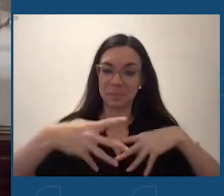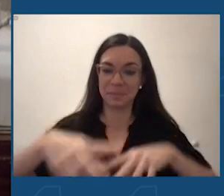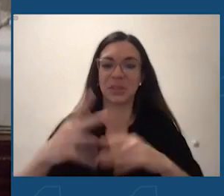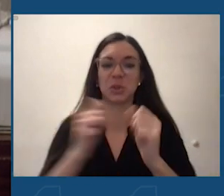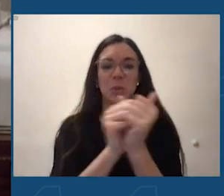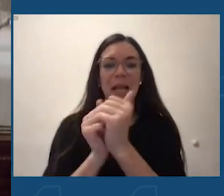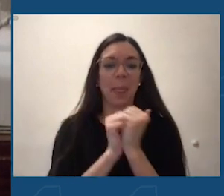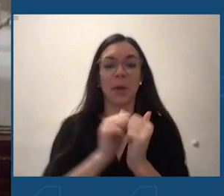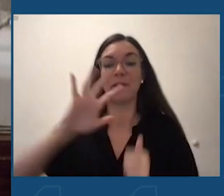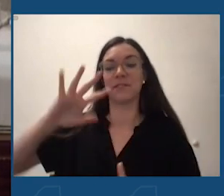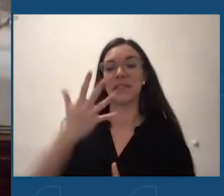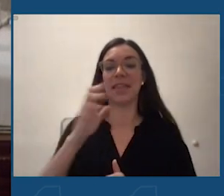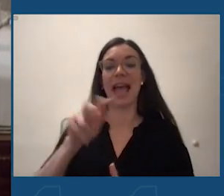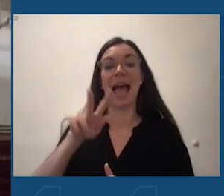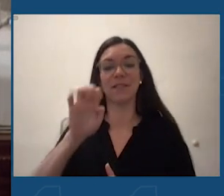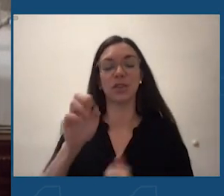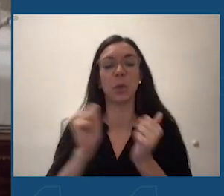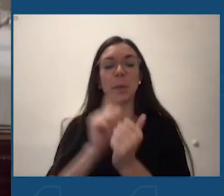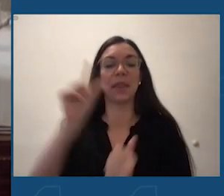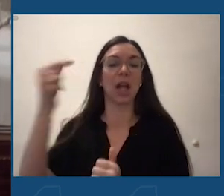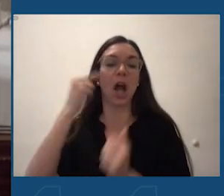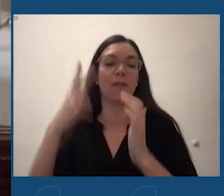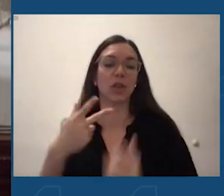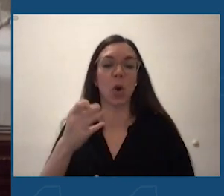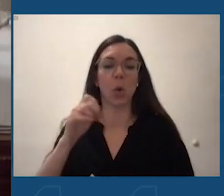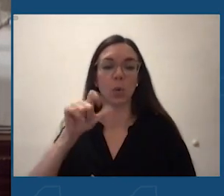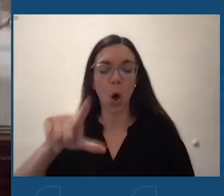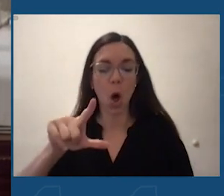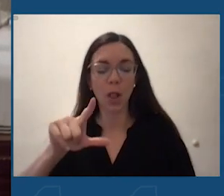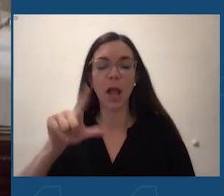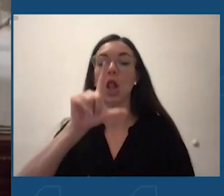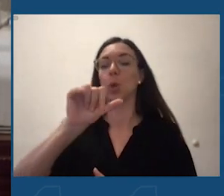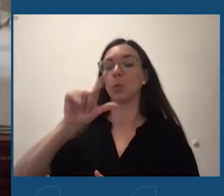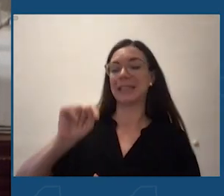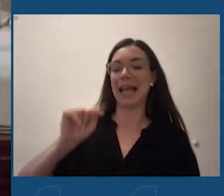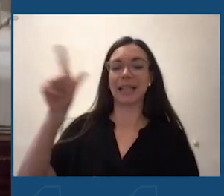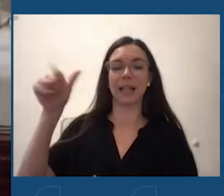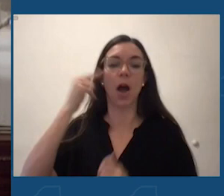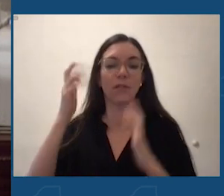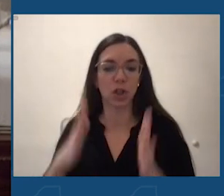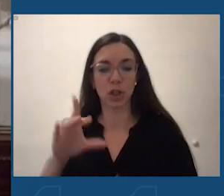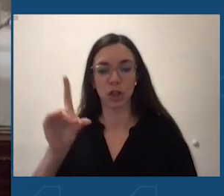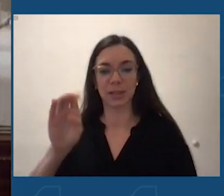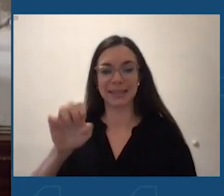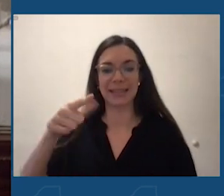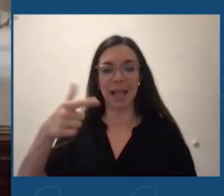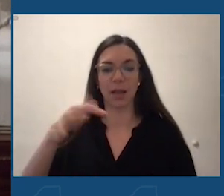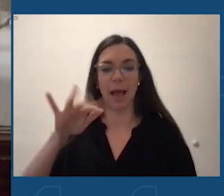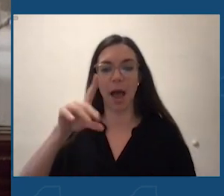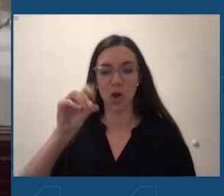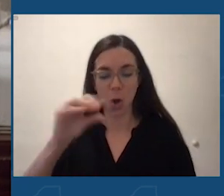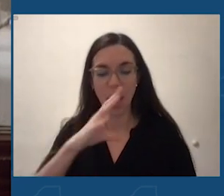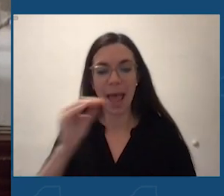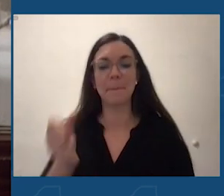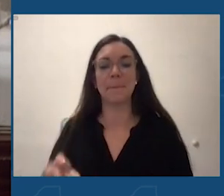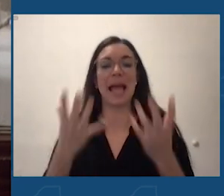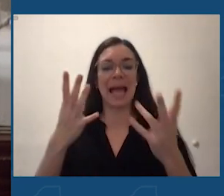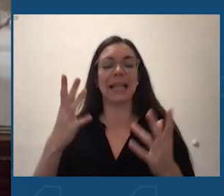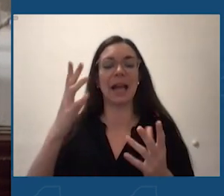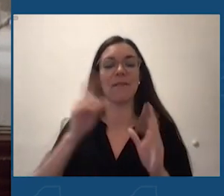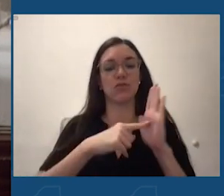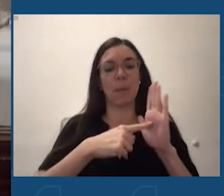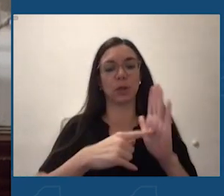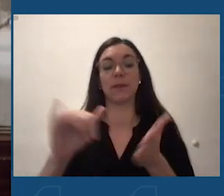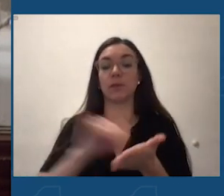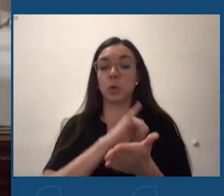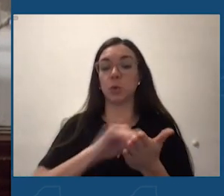Avenue with Governor Hochul and Lieutenant Governor Delgado and many of the representatives of New York State government. Now, I have a